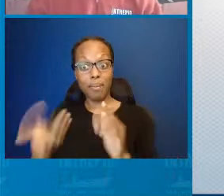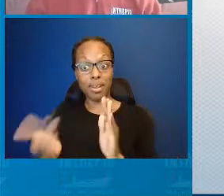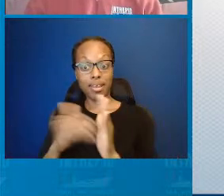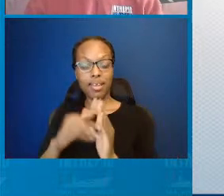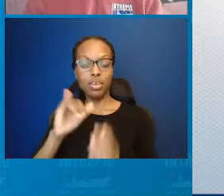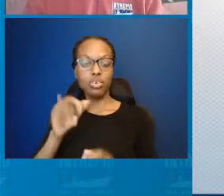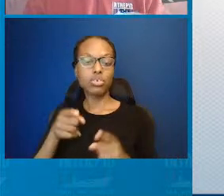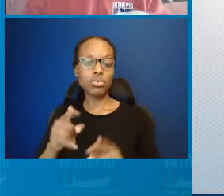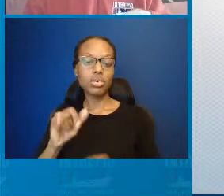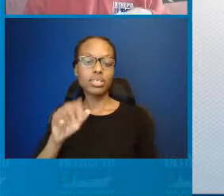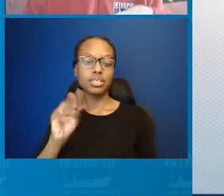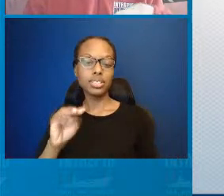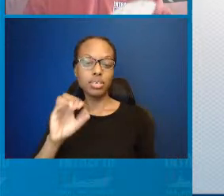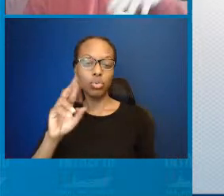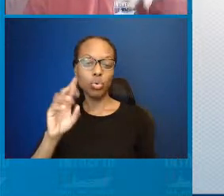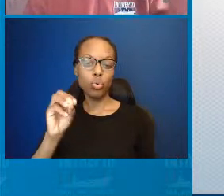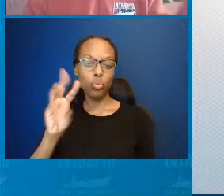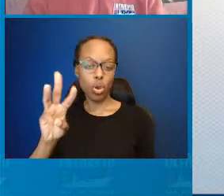country. So